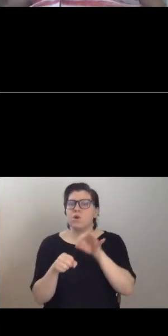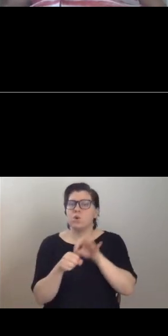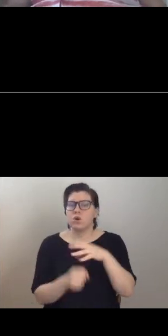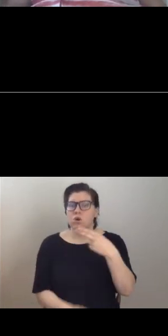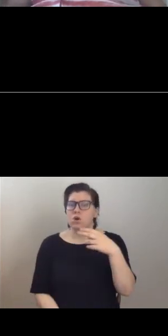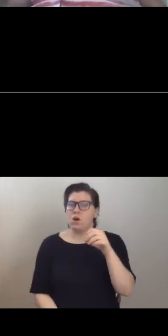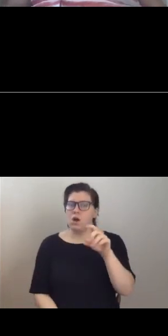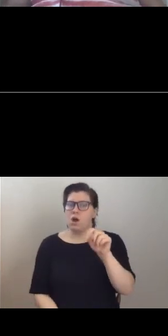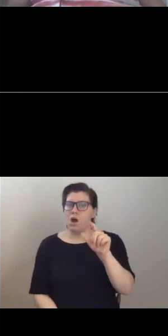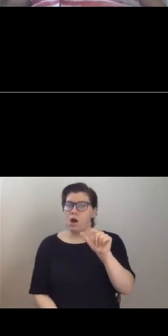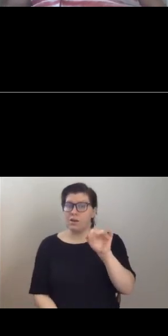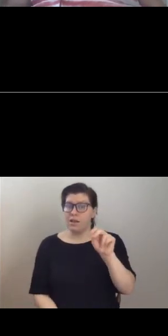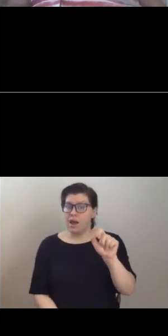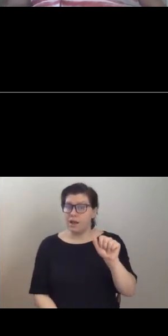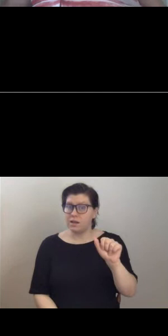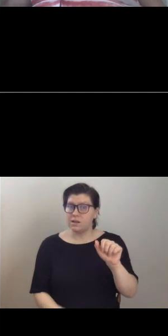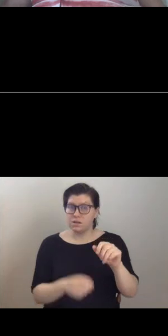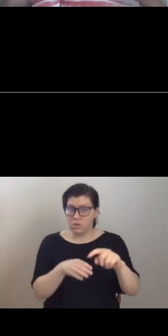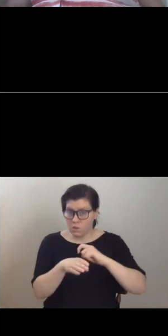is available